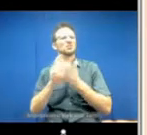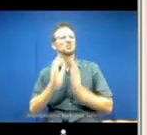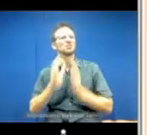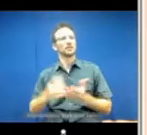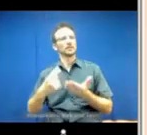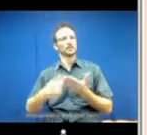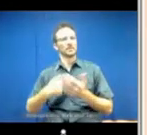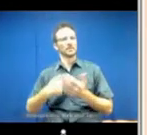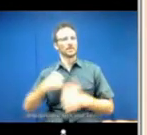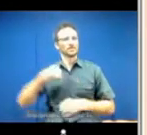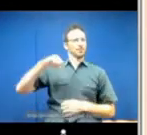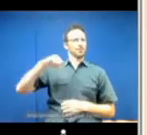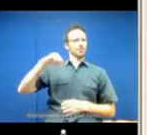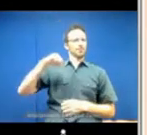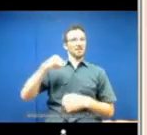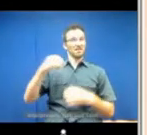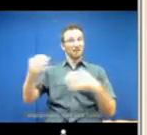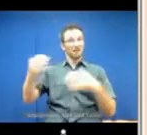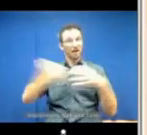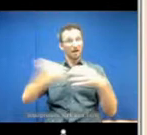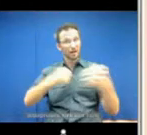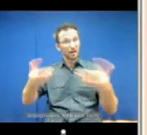hard to convince them.